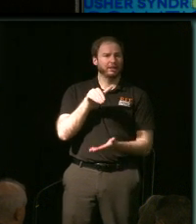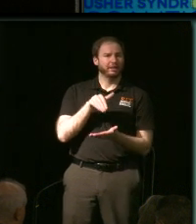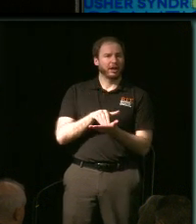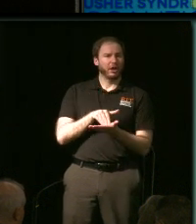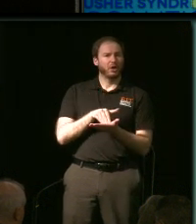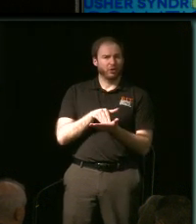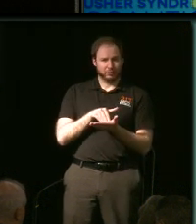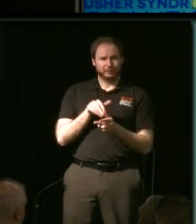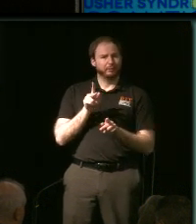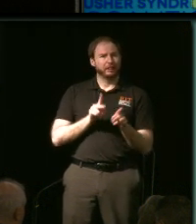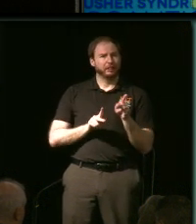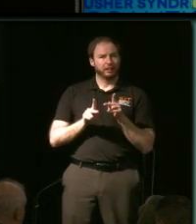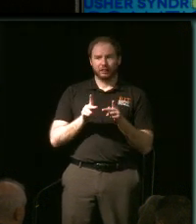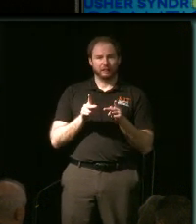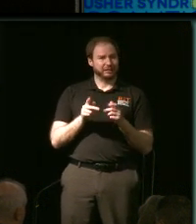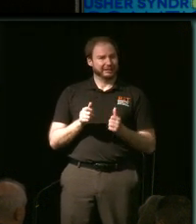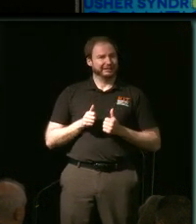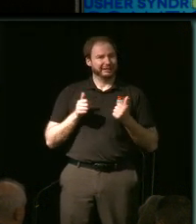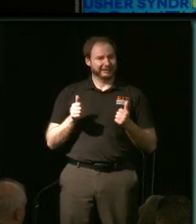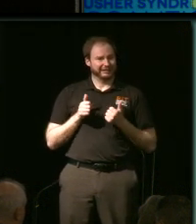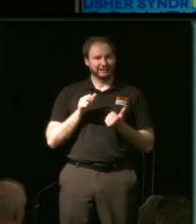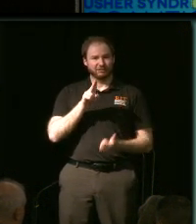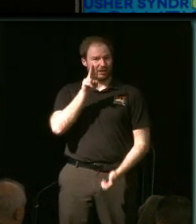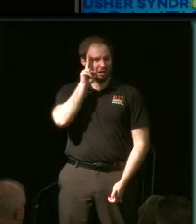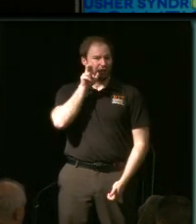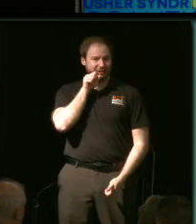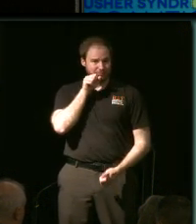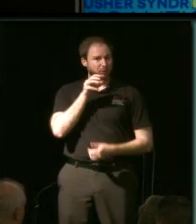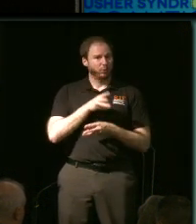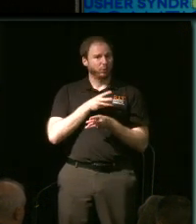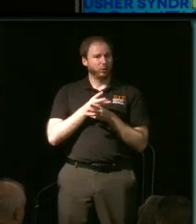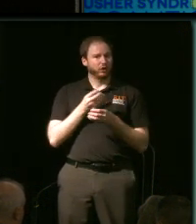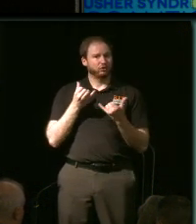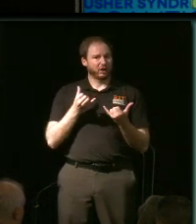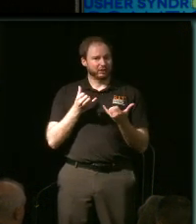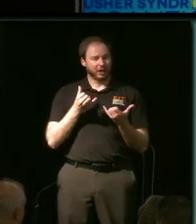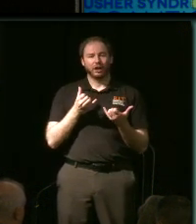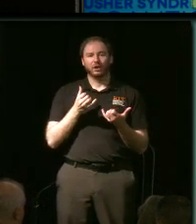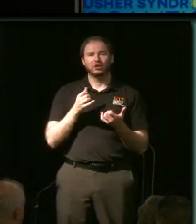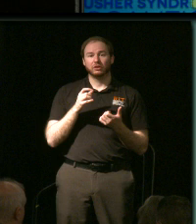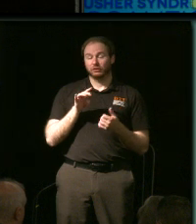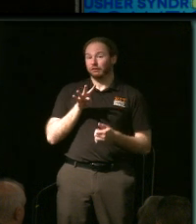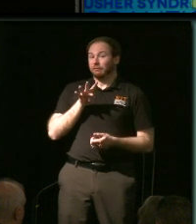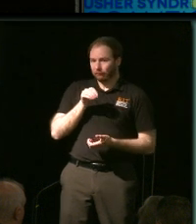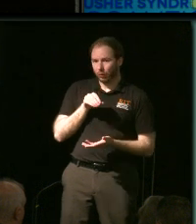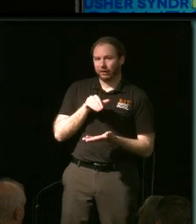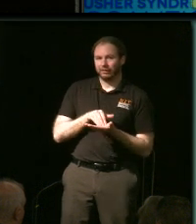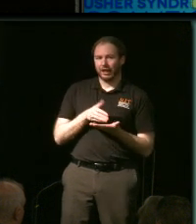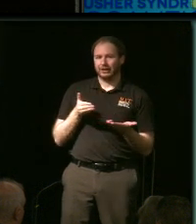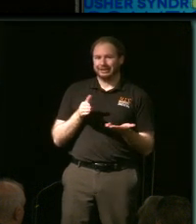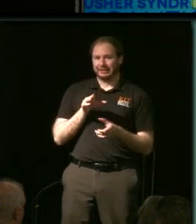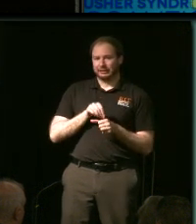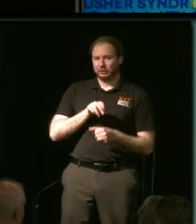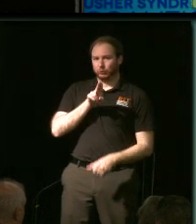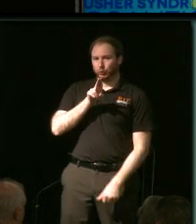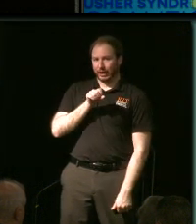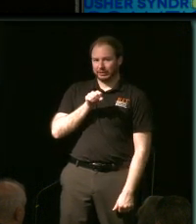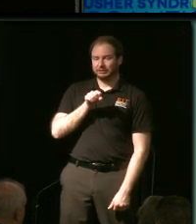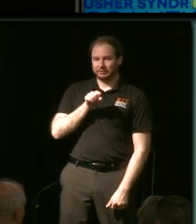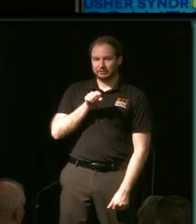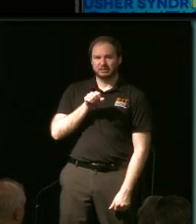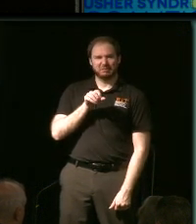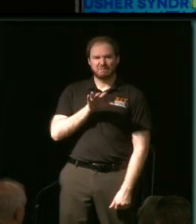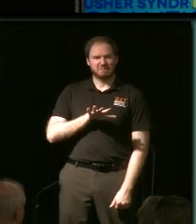400,000 individuals living with Usher in the world, about 40,000 people in the US,